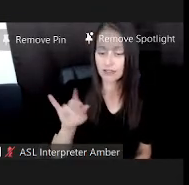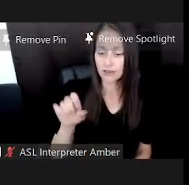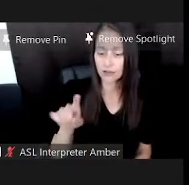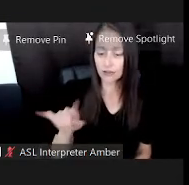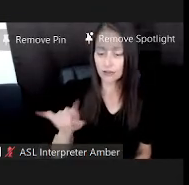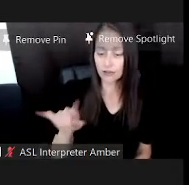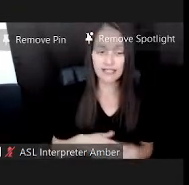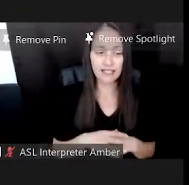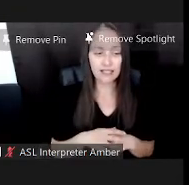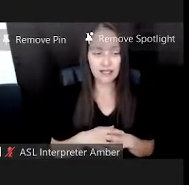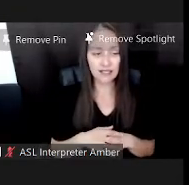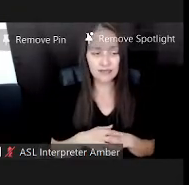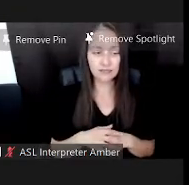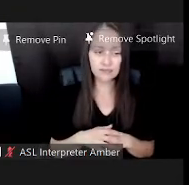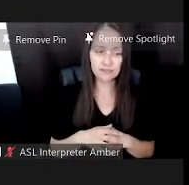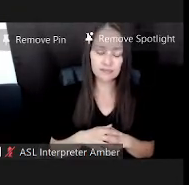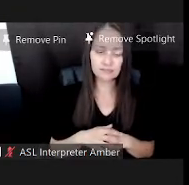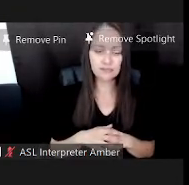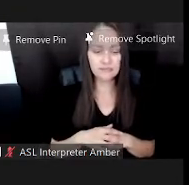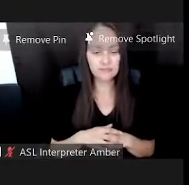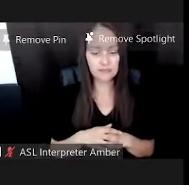too, what has this